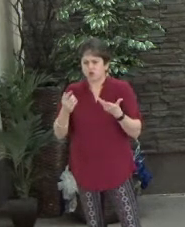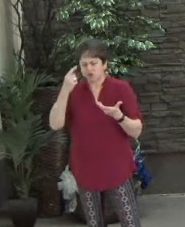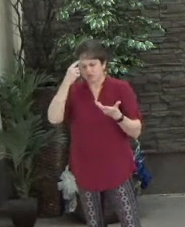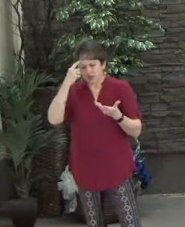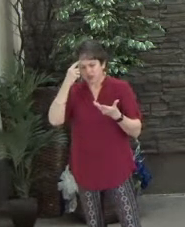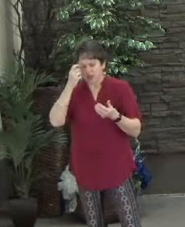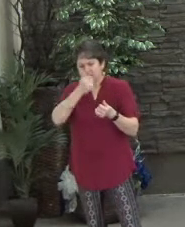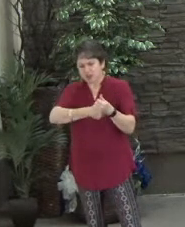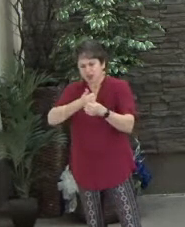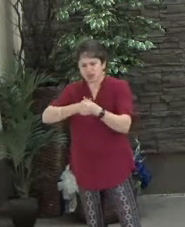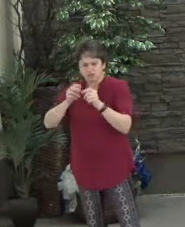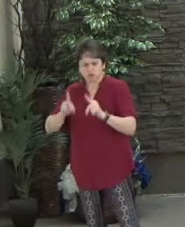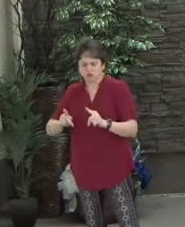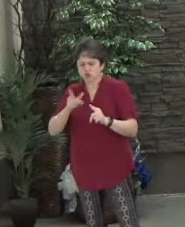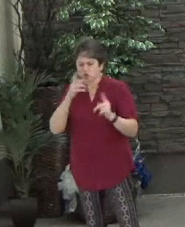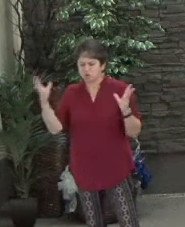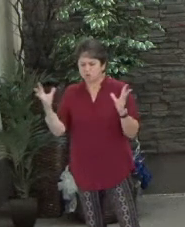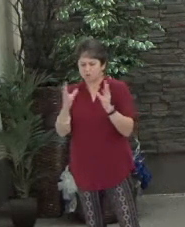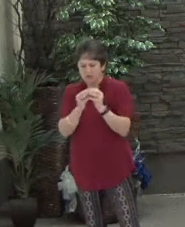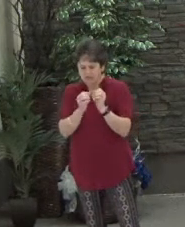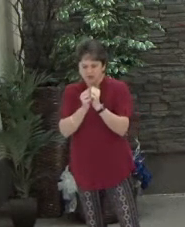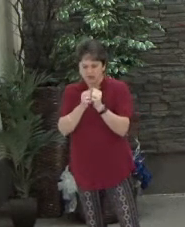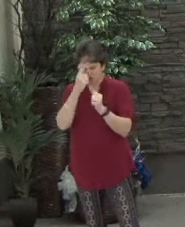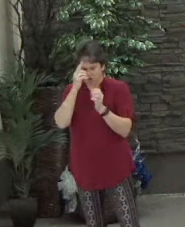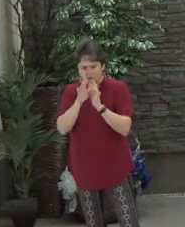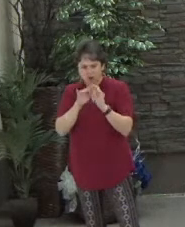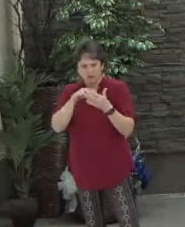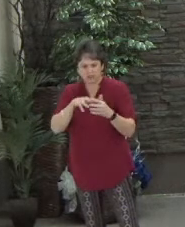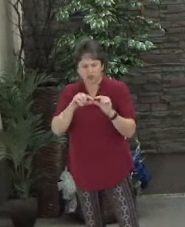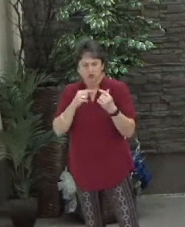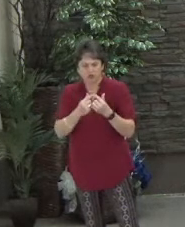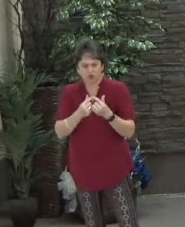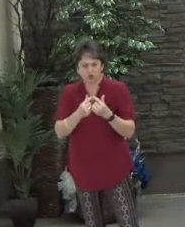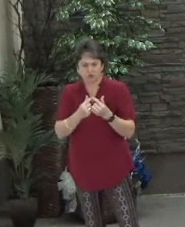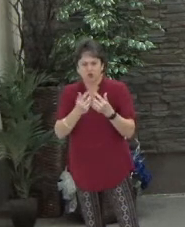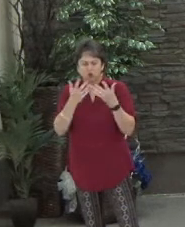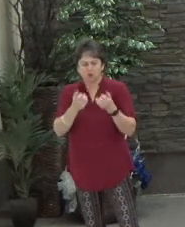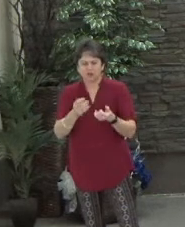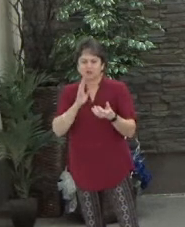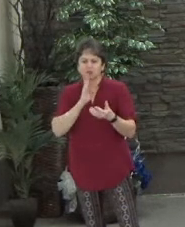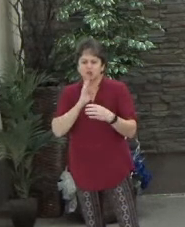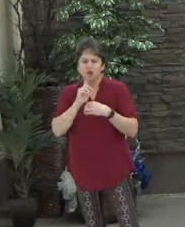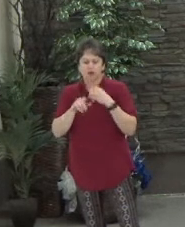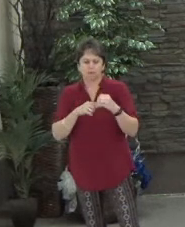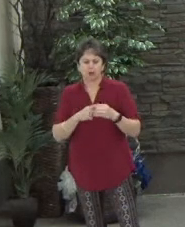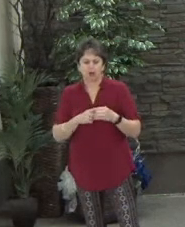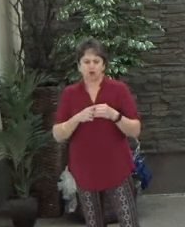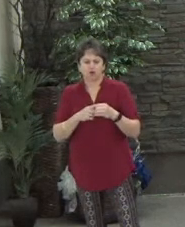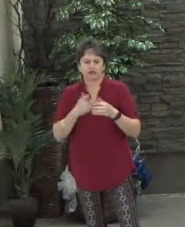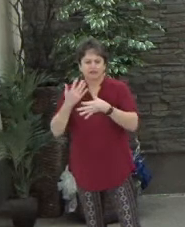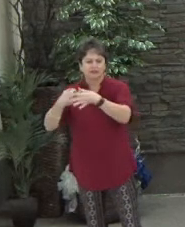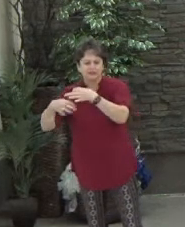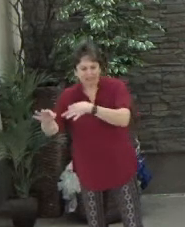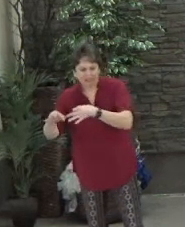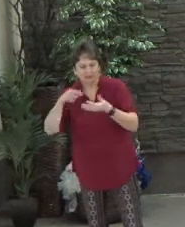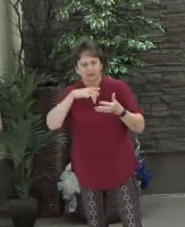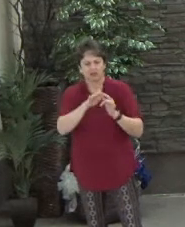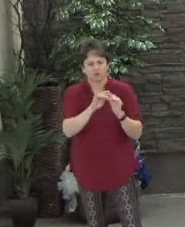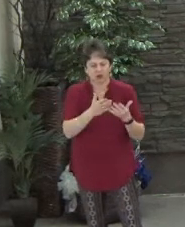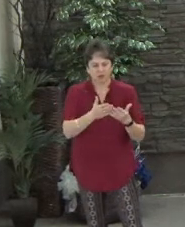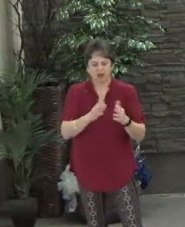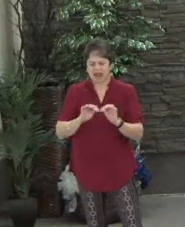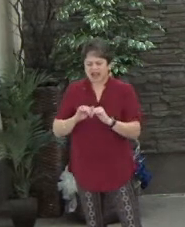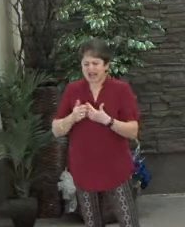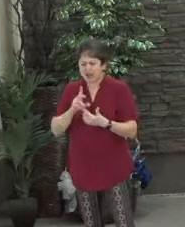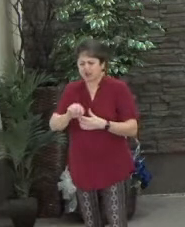think everyone who comes together for one of those Bible study groups actually wants to talk about instead? And